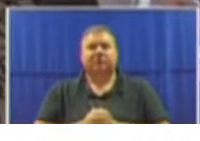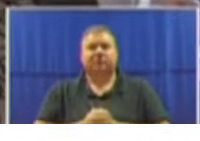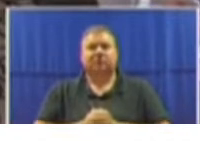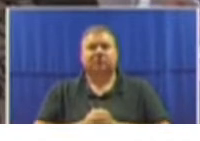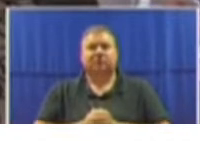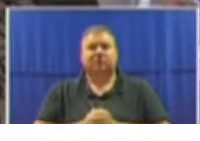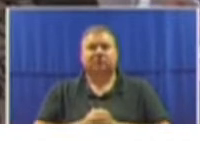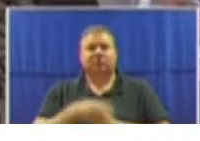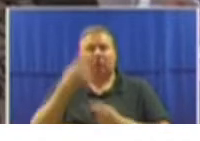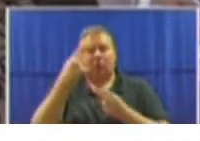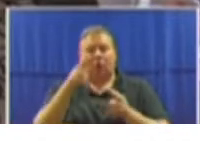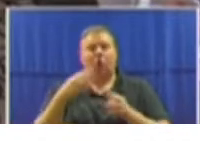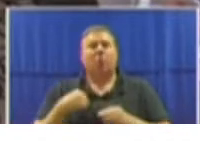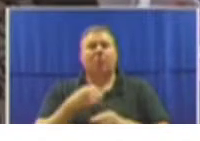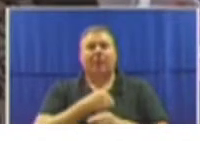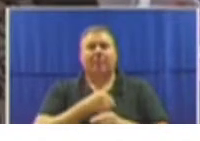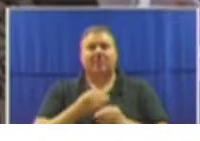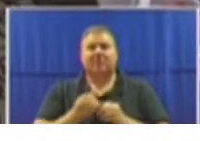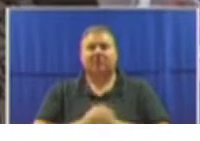Honorable members,